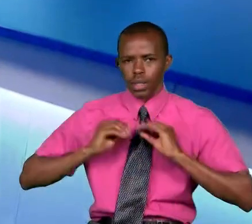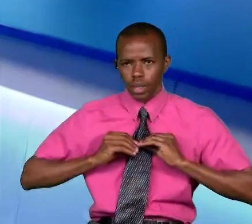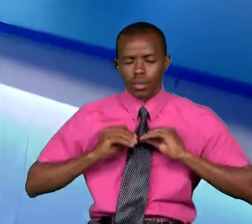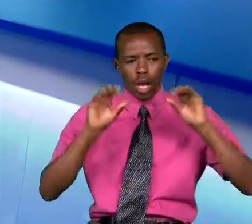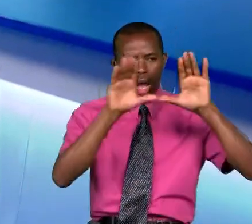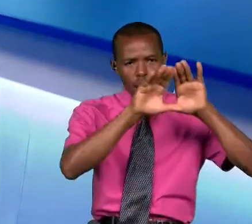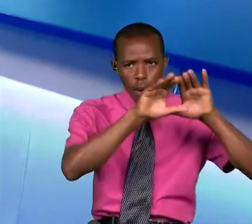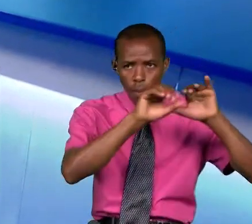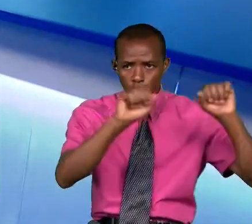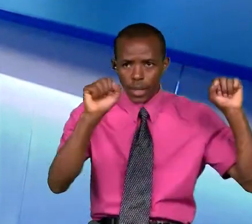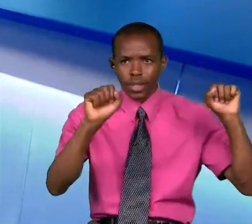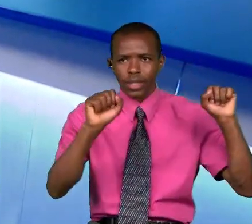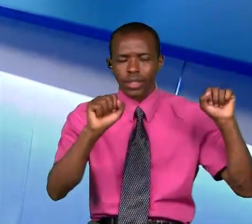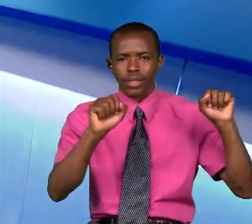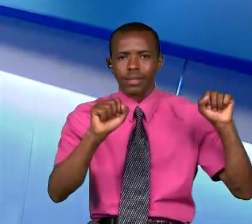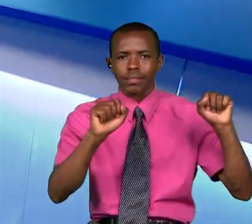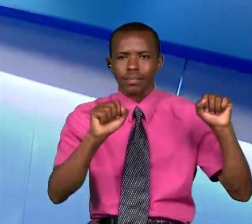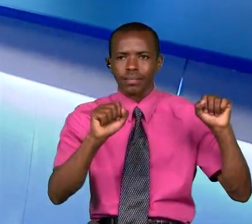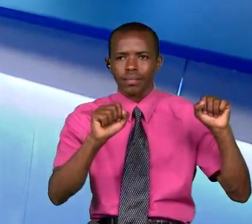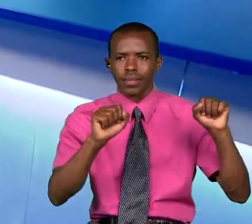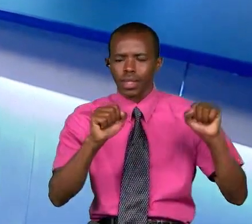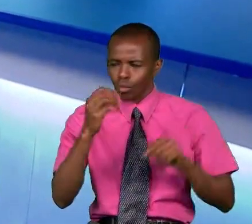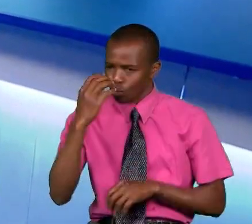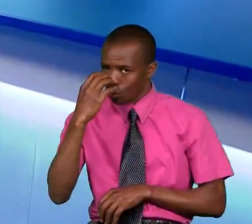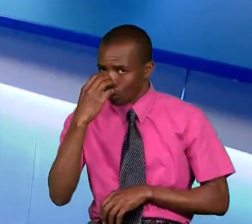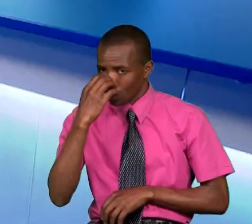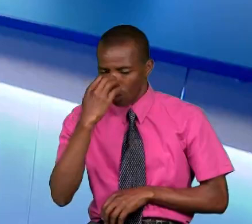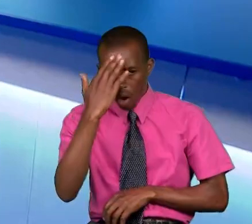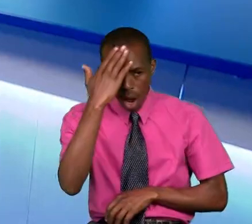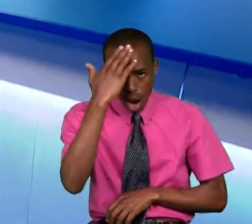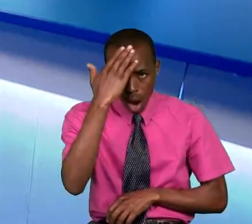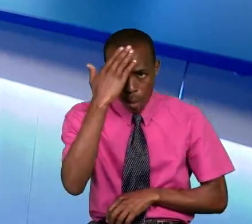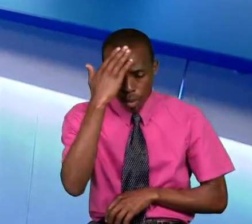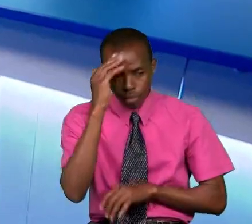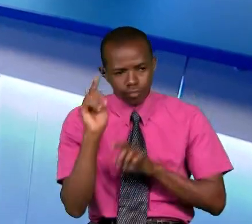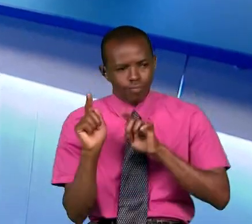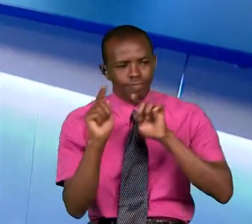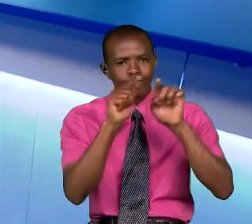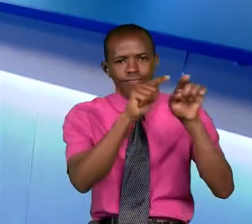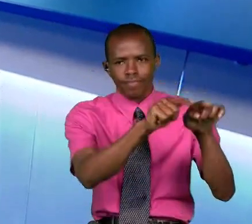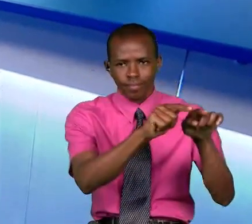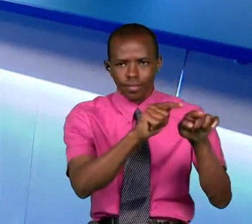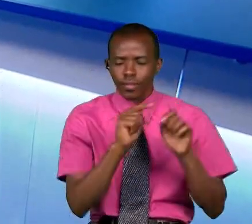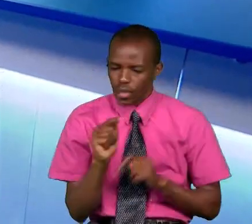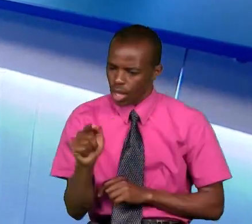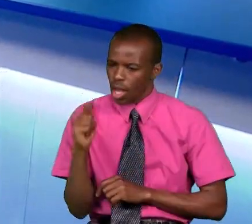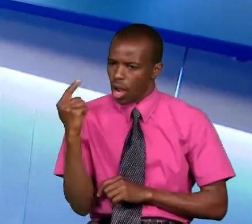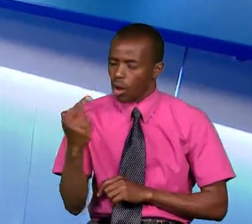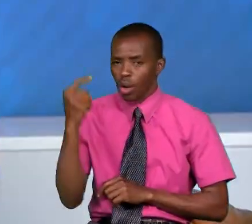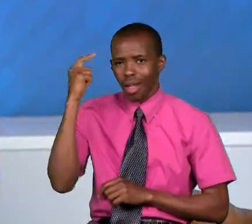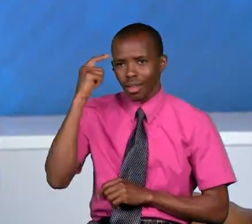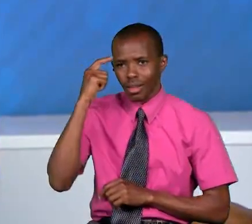was to call, even if it's on any other matter, I think the deputy president will be humble enough to run and seek. Mm. On this alone, I think it